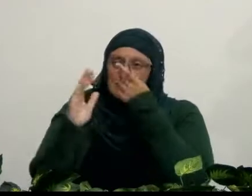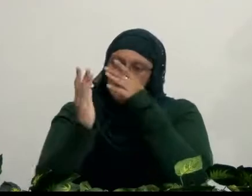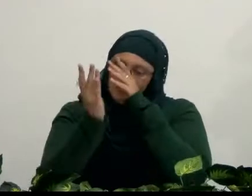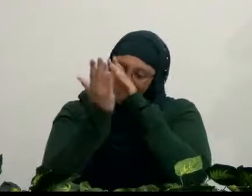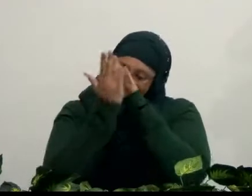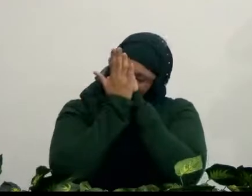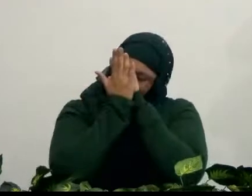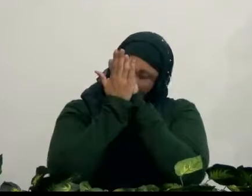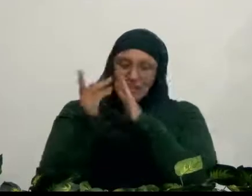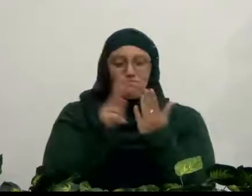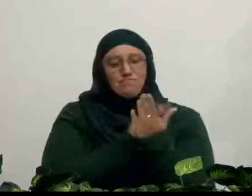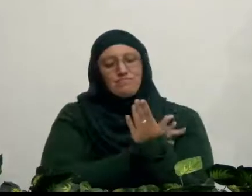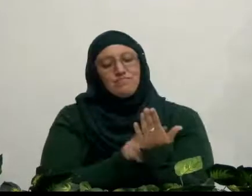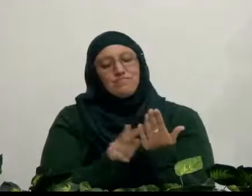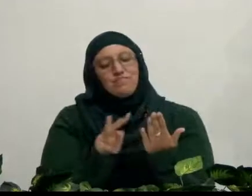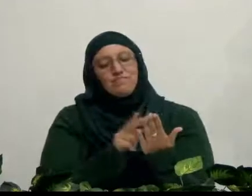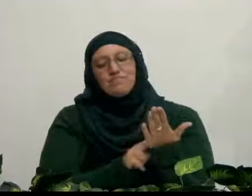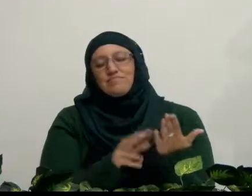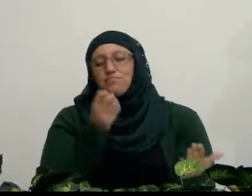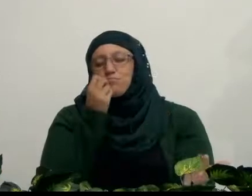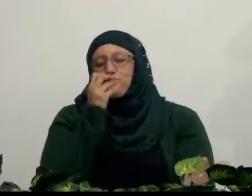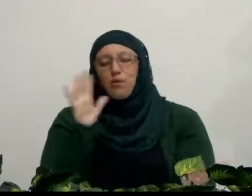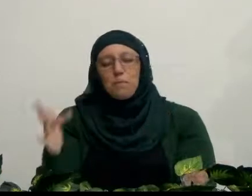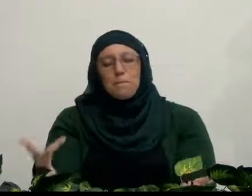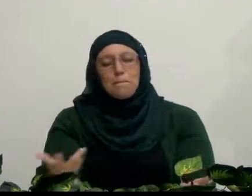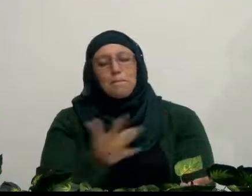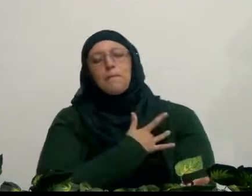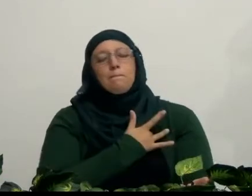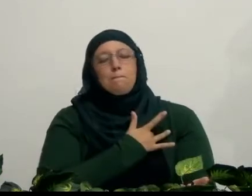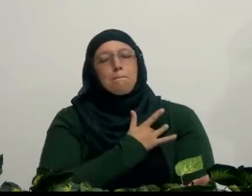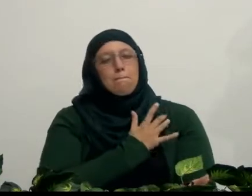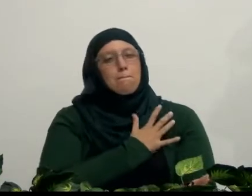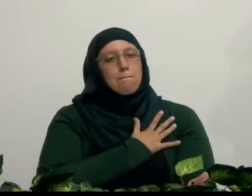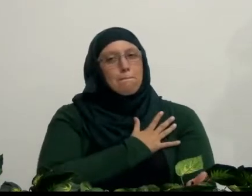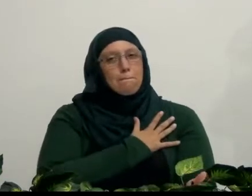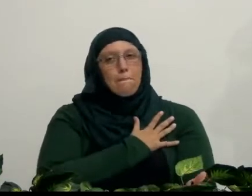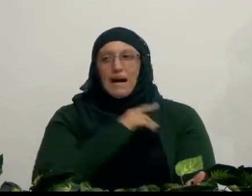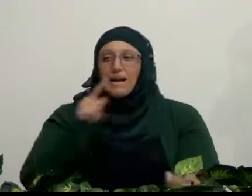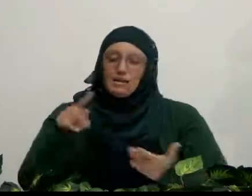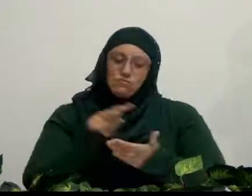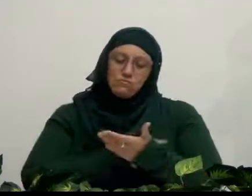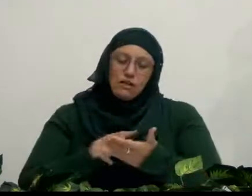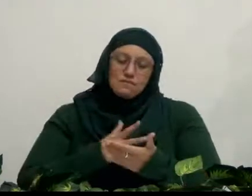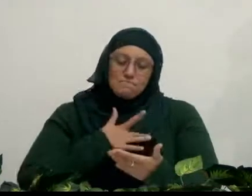it so well. Very, very touching. I'm sure like myself, really, when he was reading it,